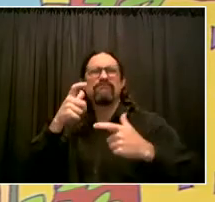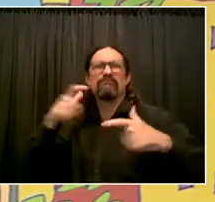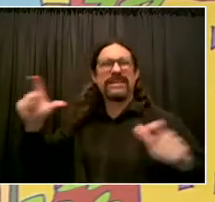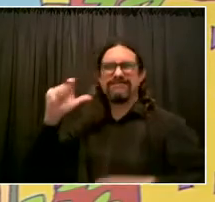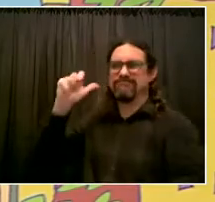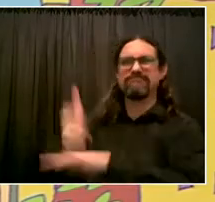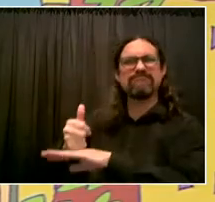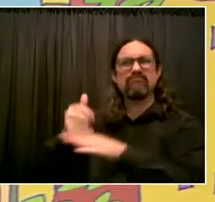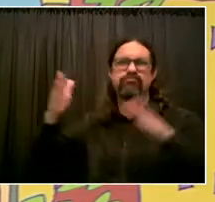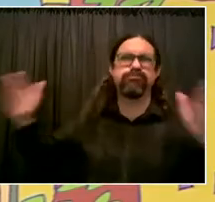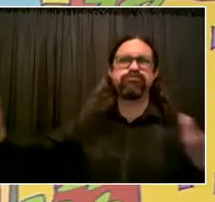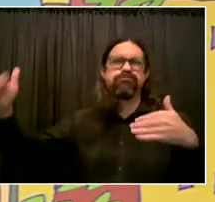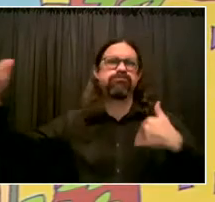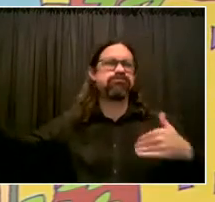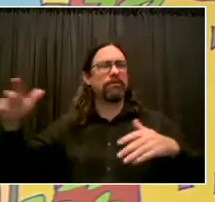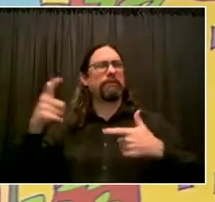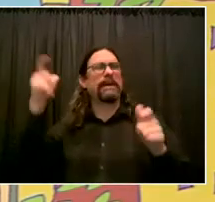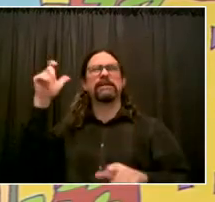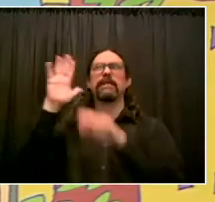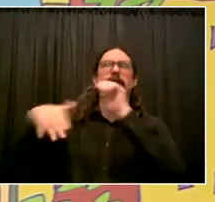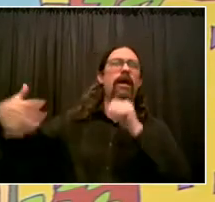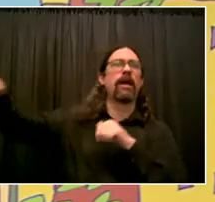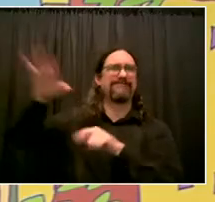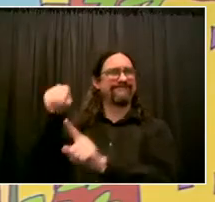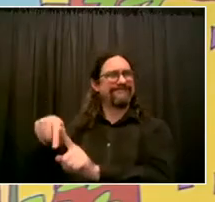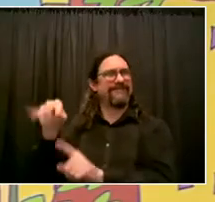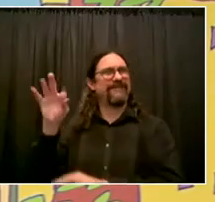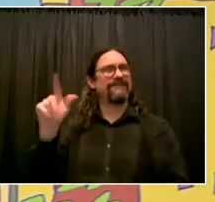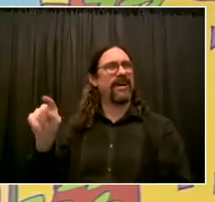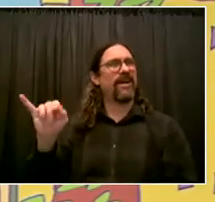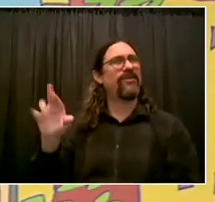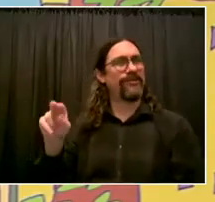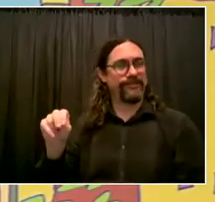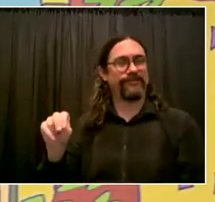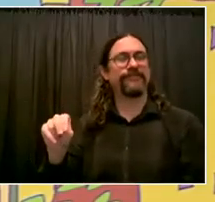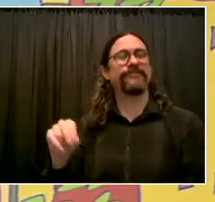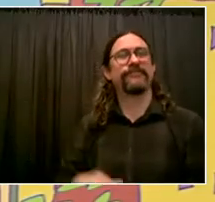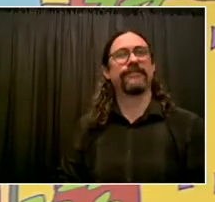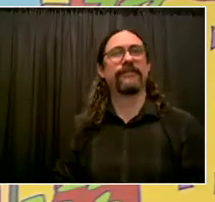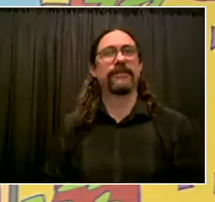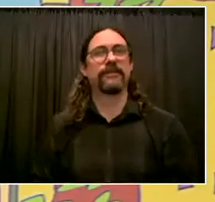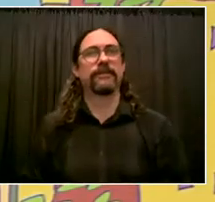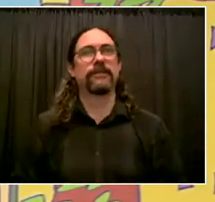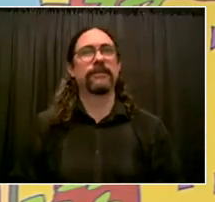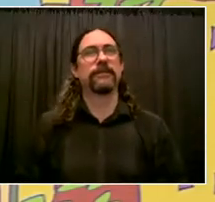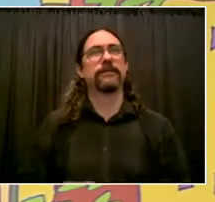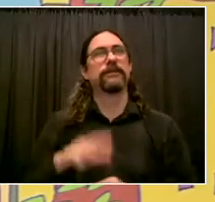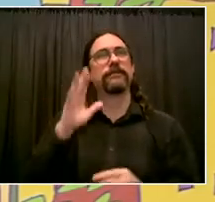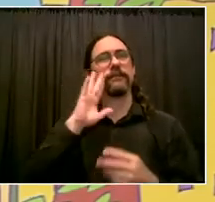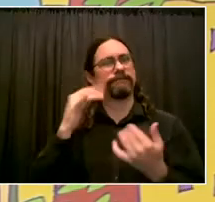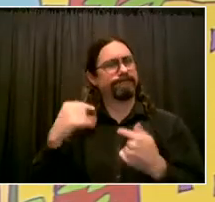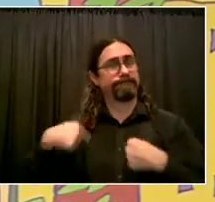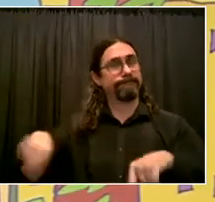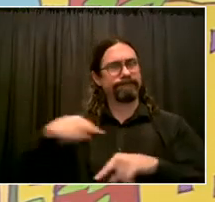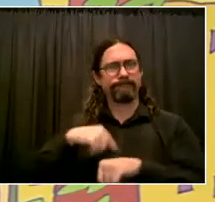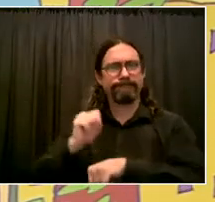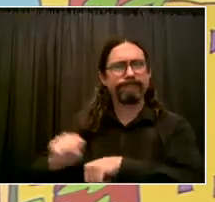to uplift the neighborhoods of this borough. My pleasure to introduce Borough President Gail Brewer.